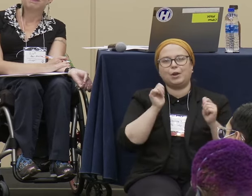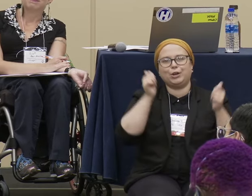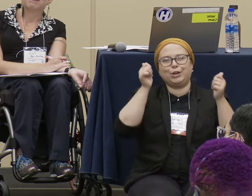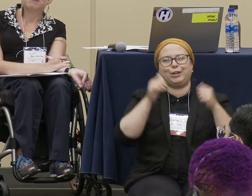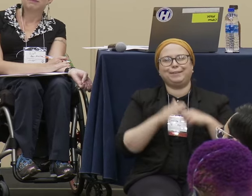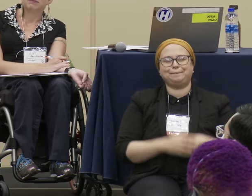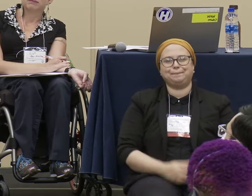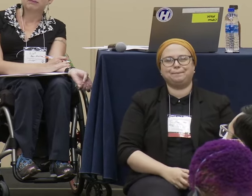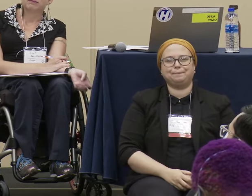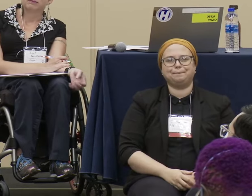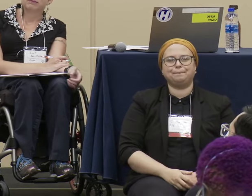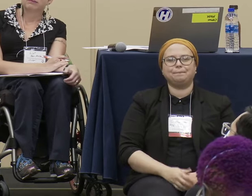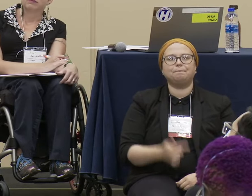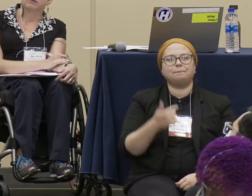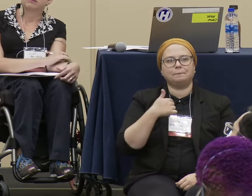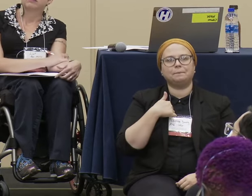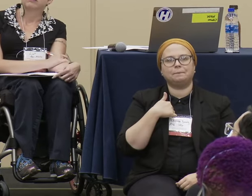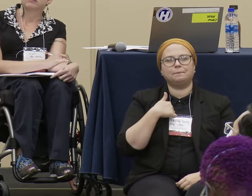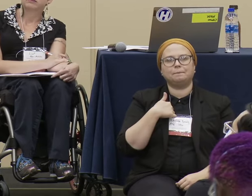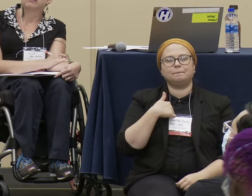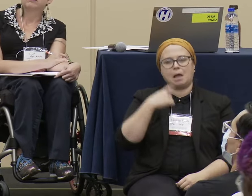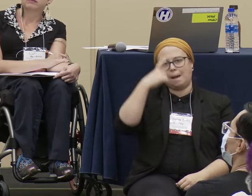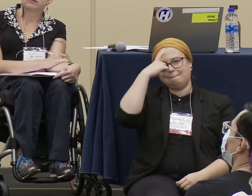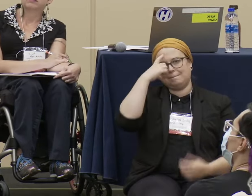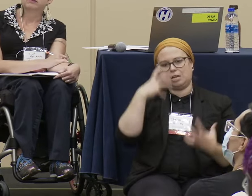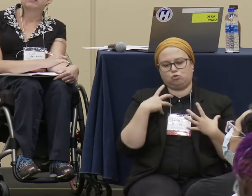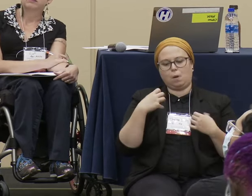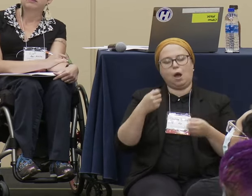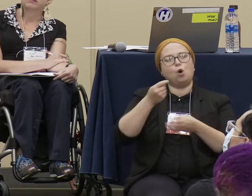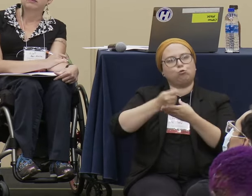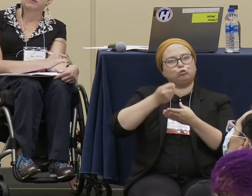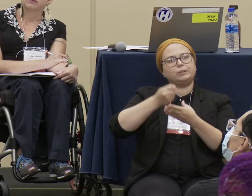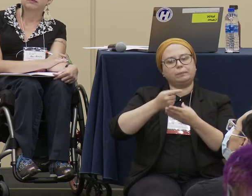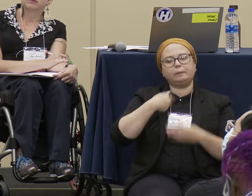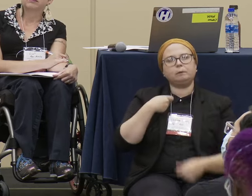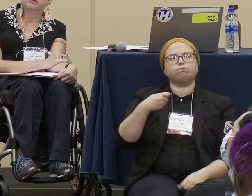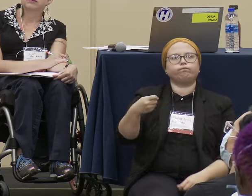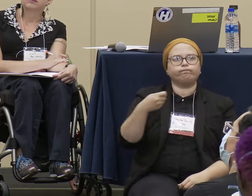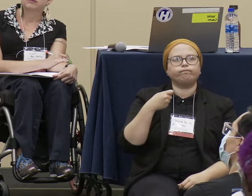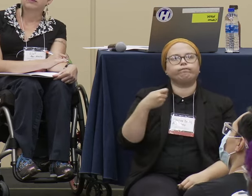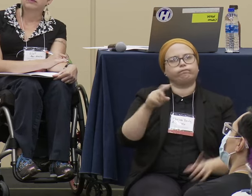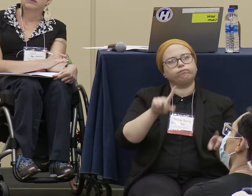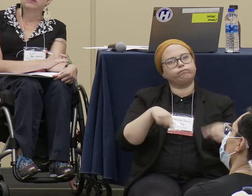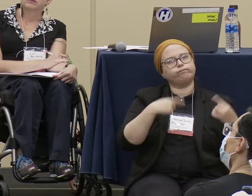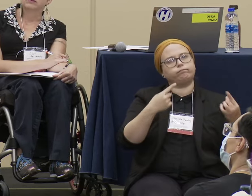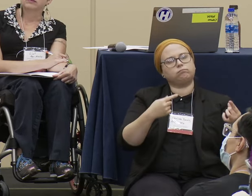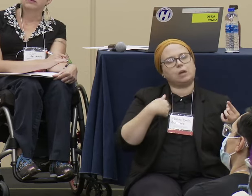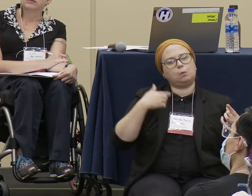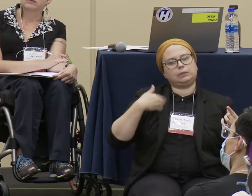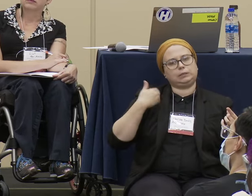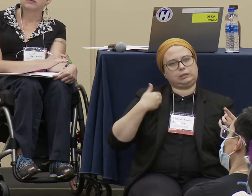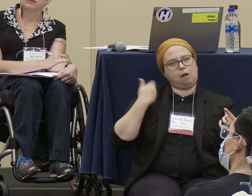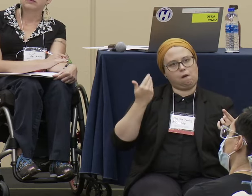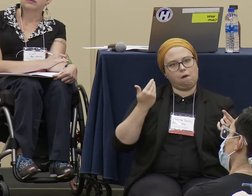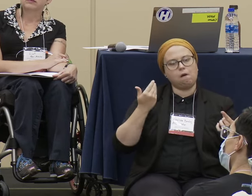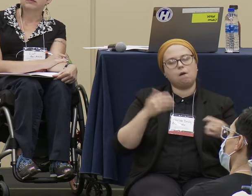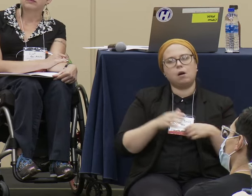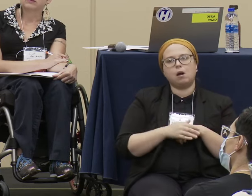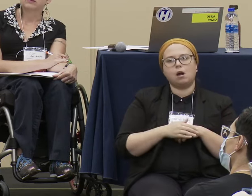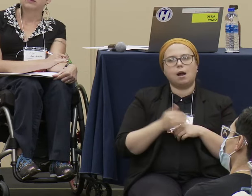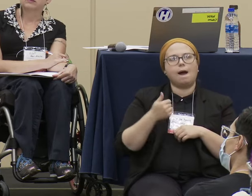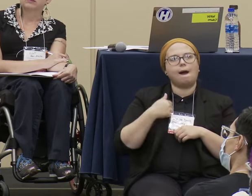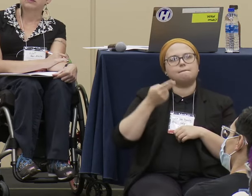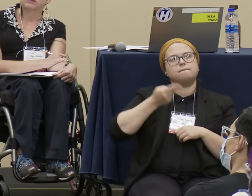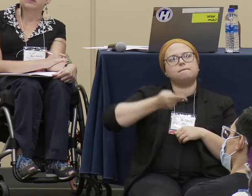I have been in and out of like mental health treatment since I was a young teenager. And when I have high support